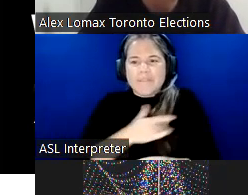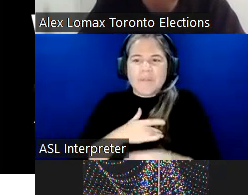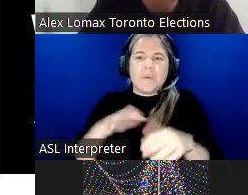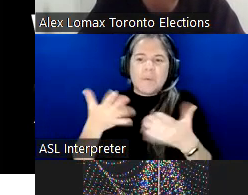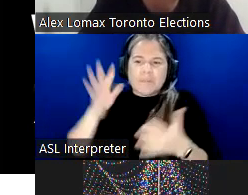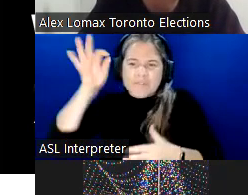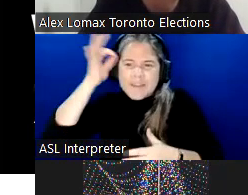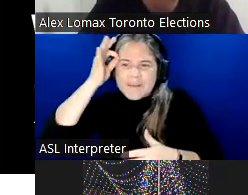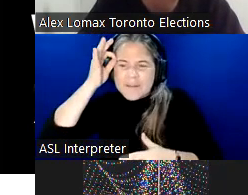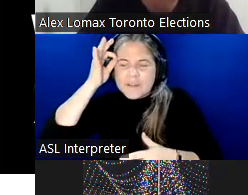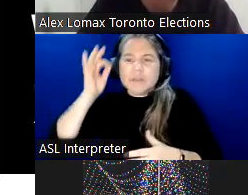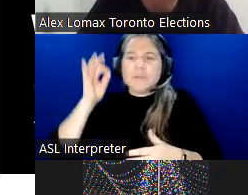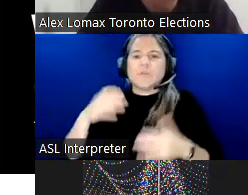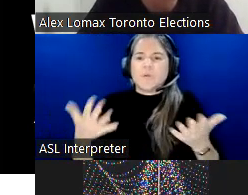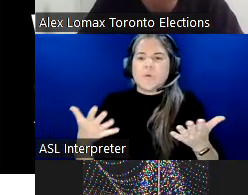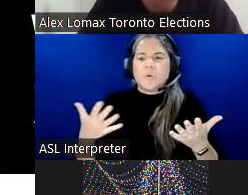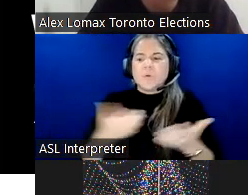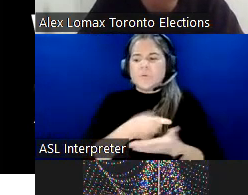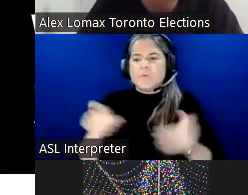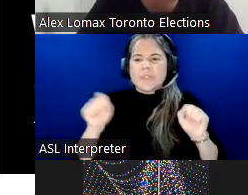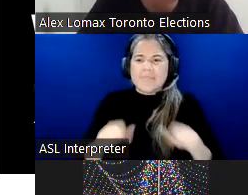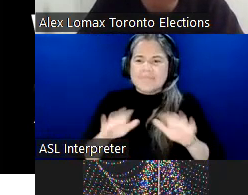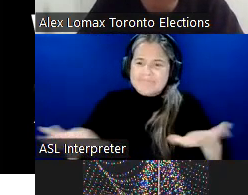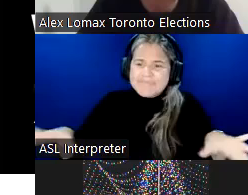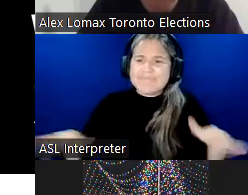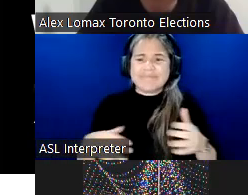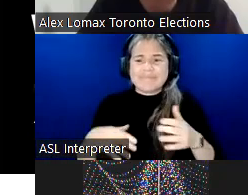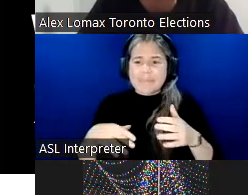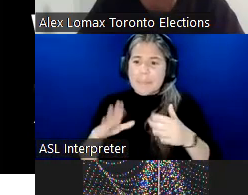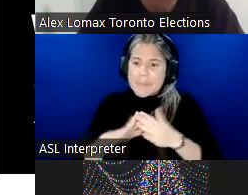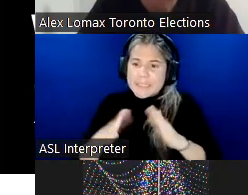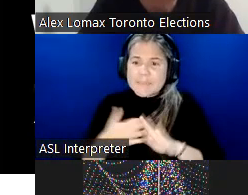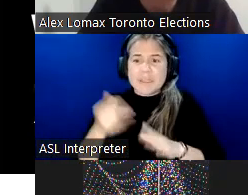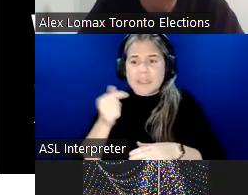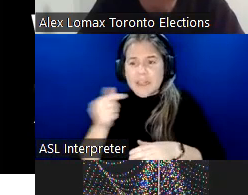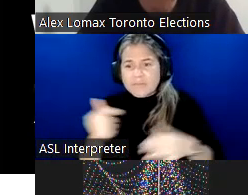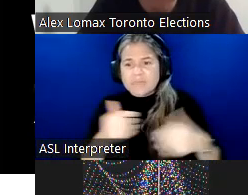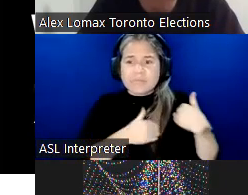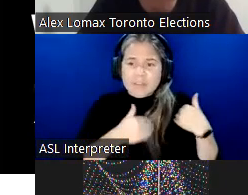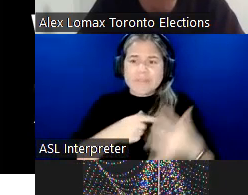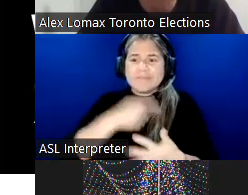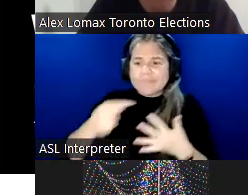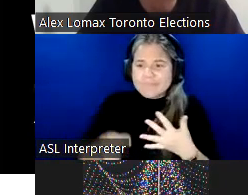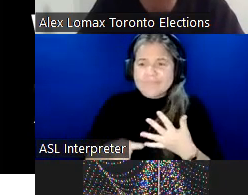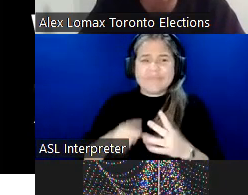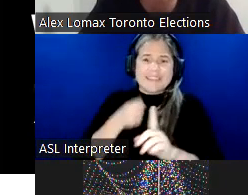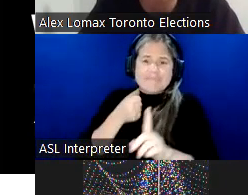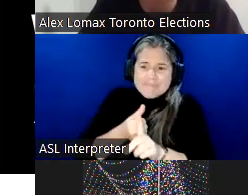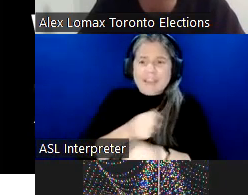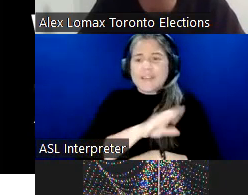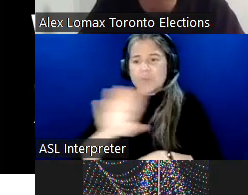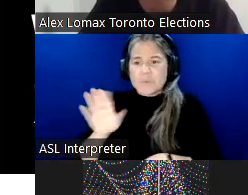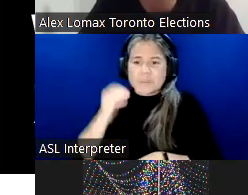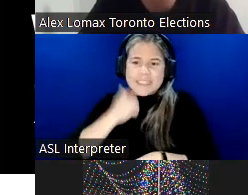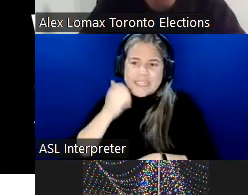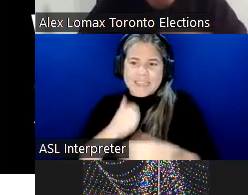just speaking to people about what it is that the municipal government is and how that really does affect their daily lives.